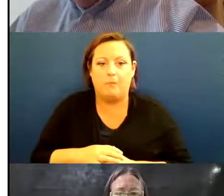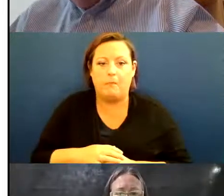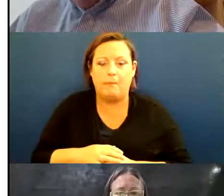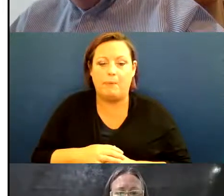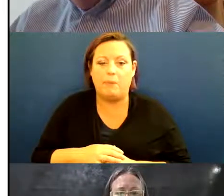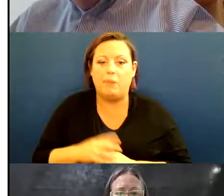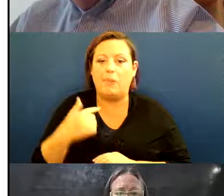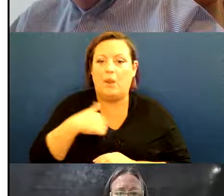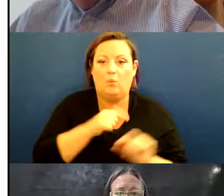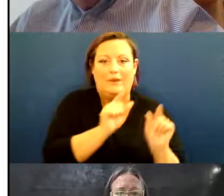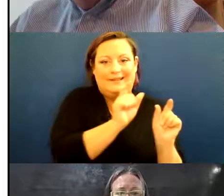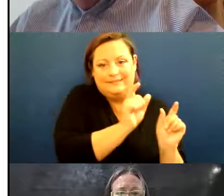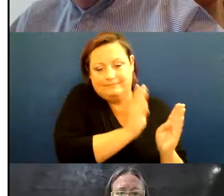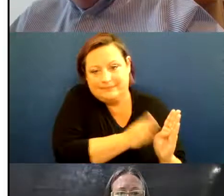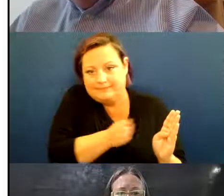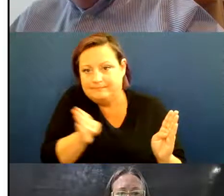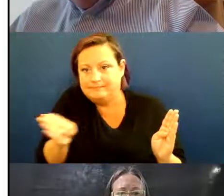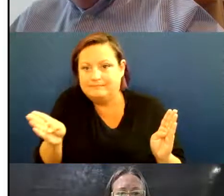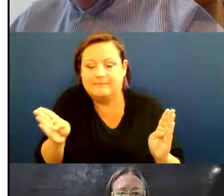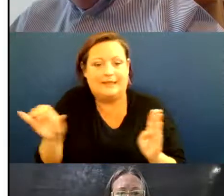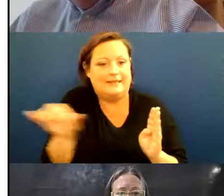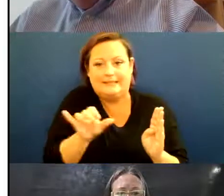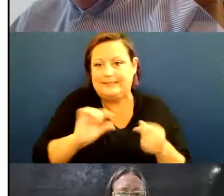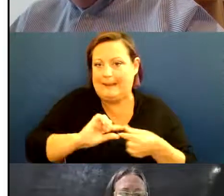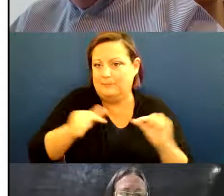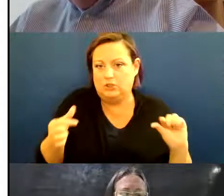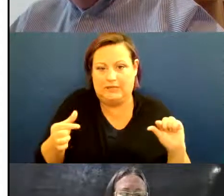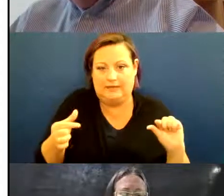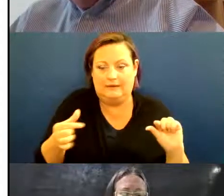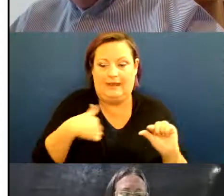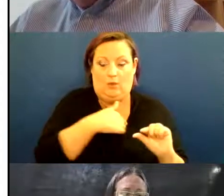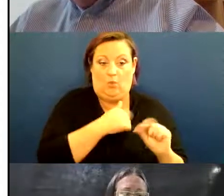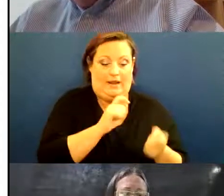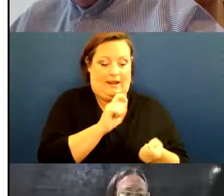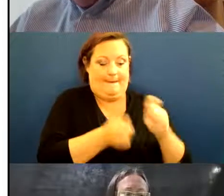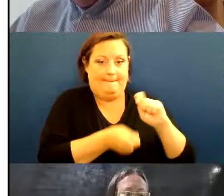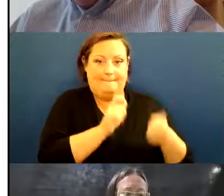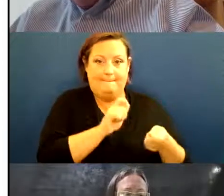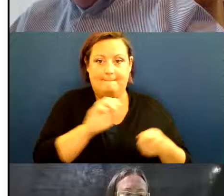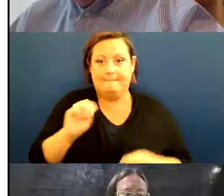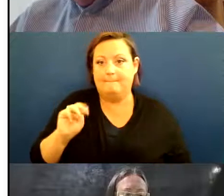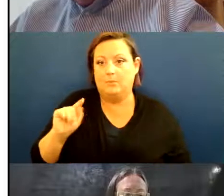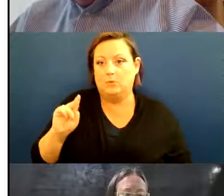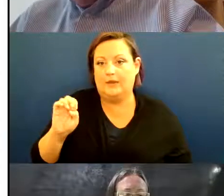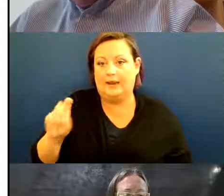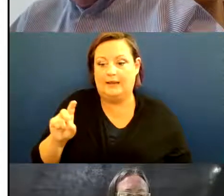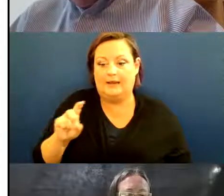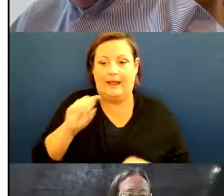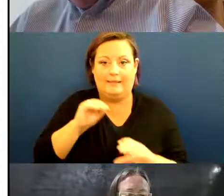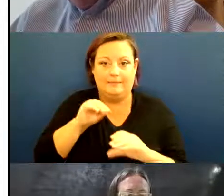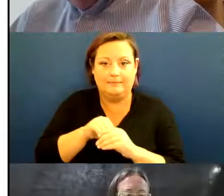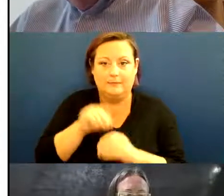sequenced the same gene that we had mutated and introduced into the mouse and found